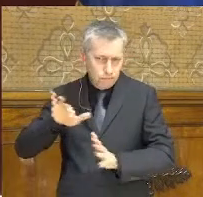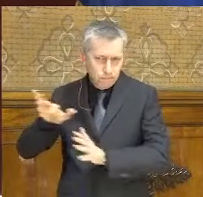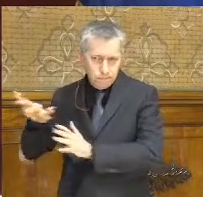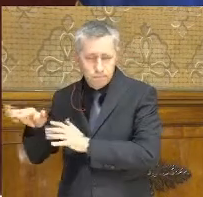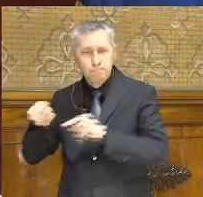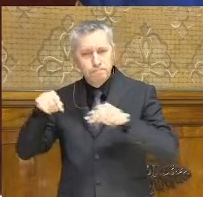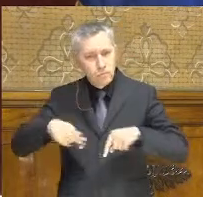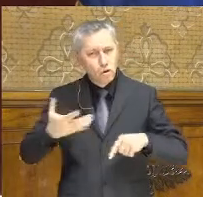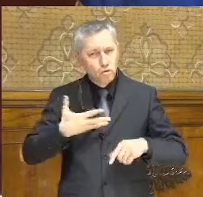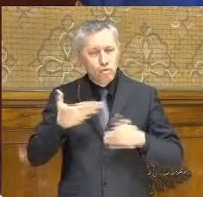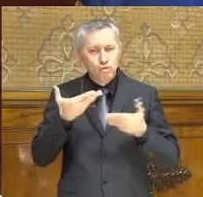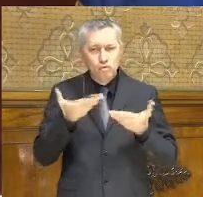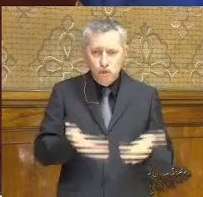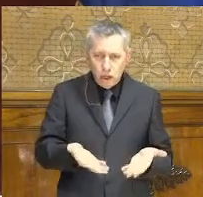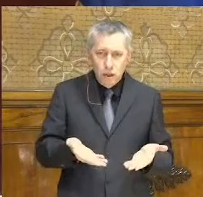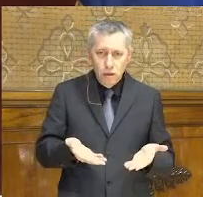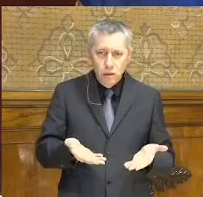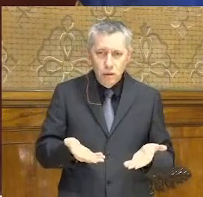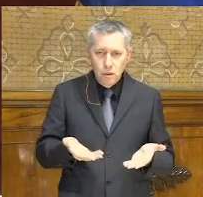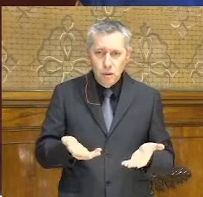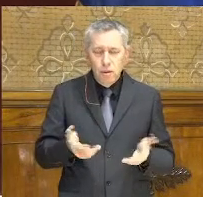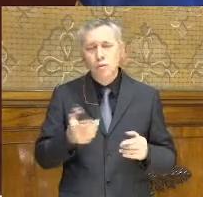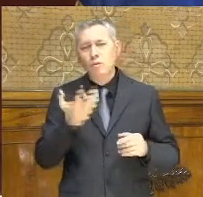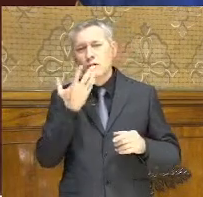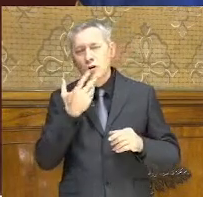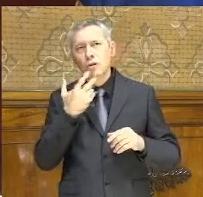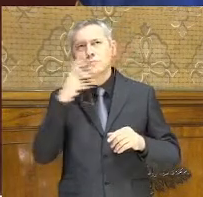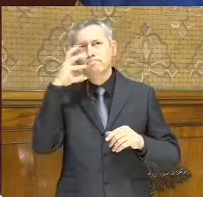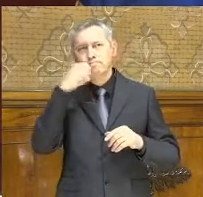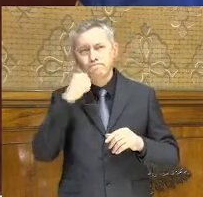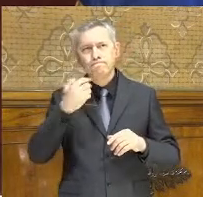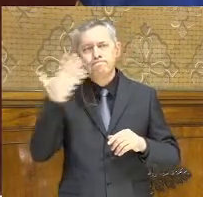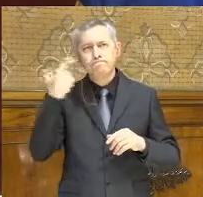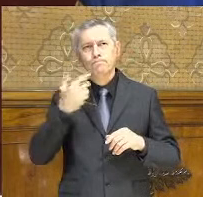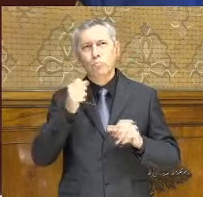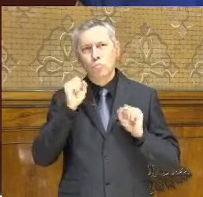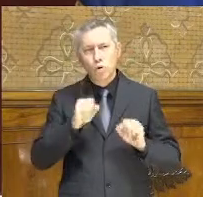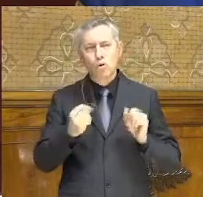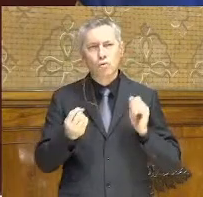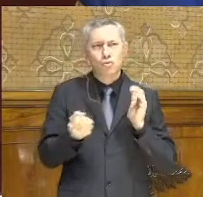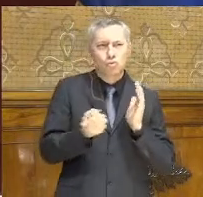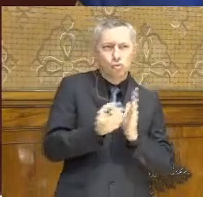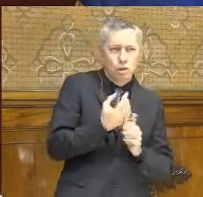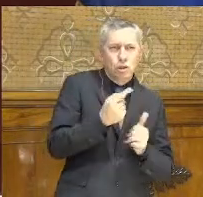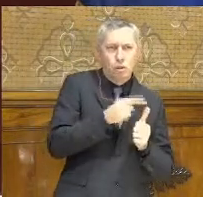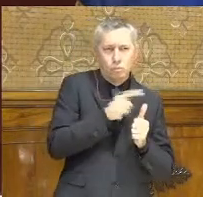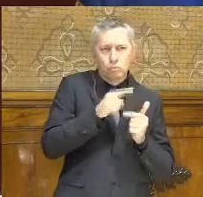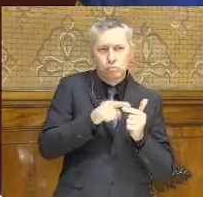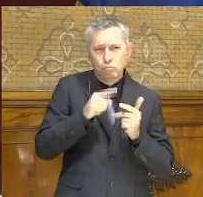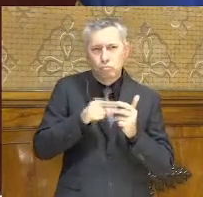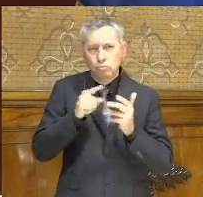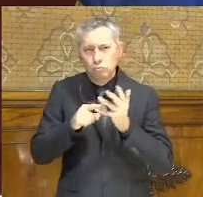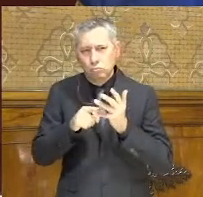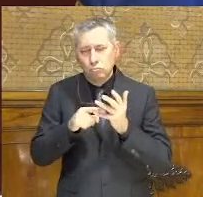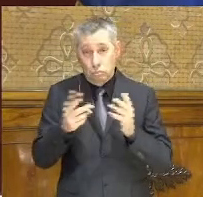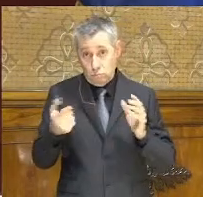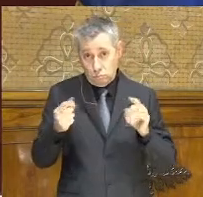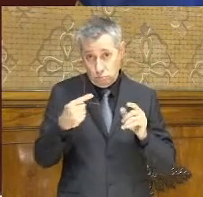and loss, remembering, repeating, and working through, in Ukraine's case,